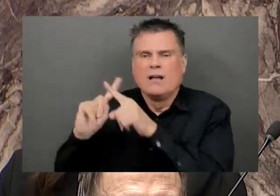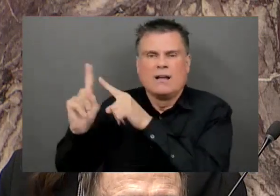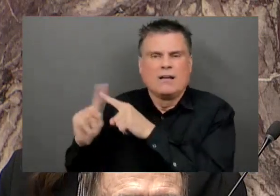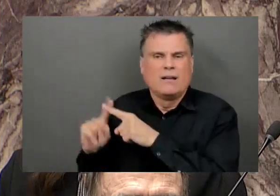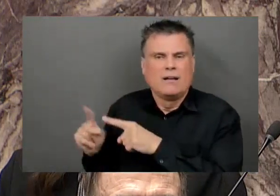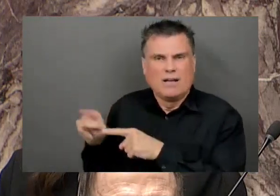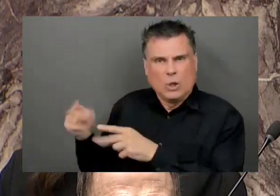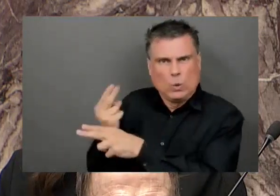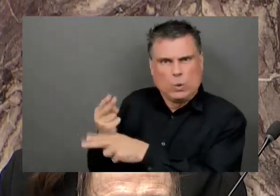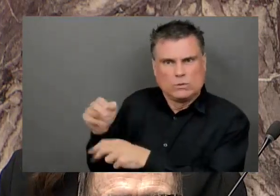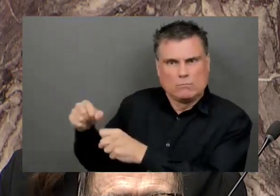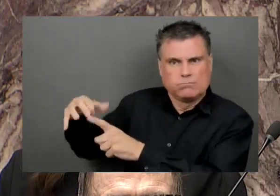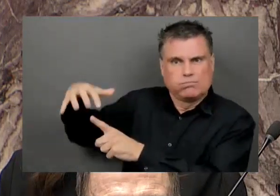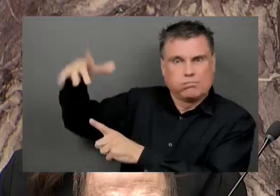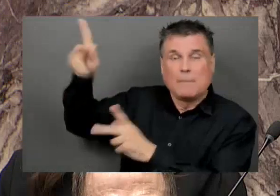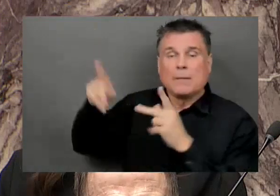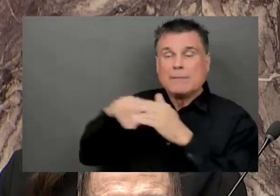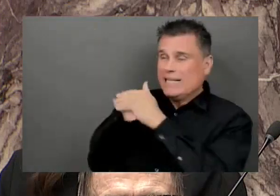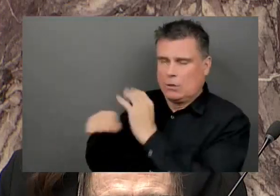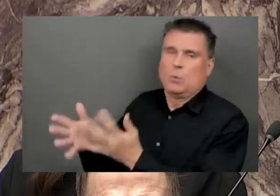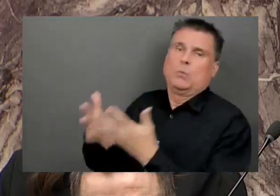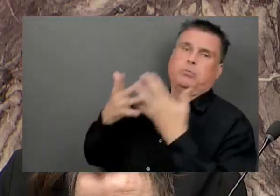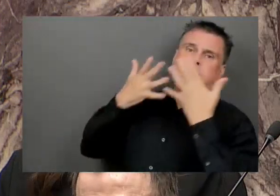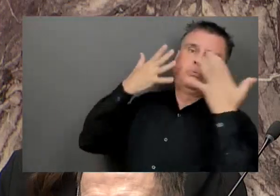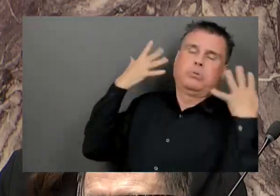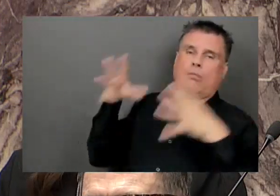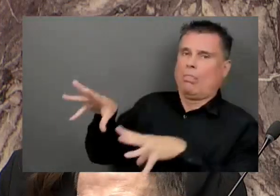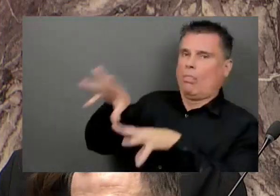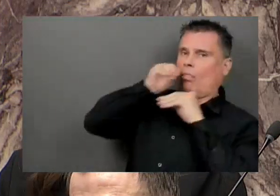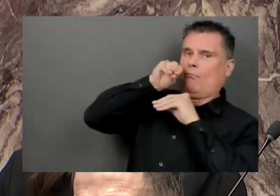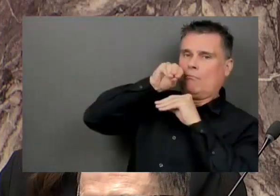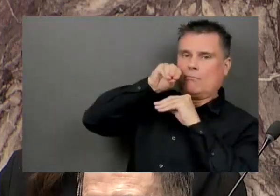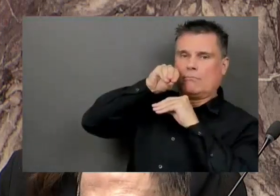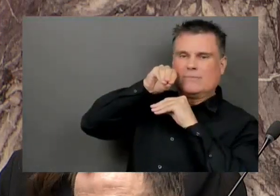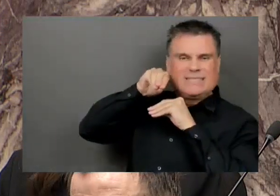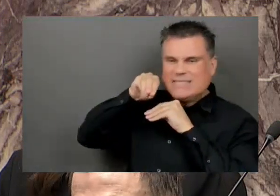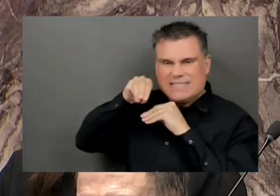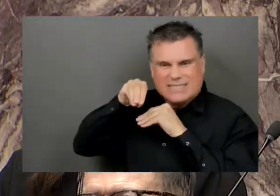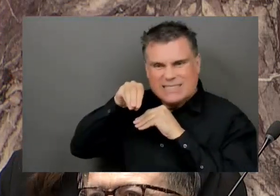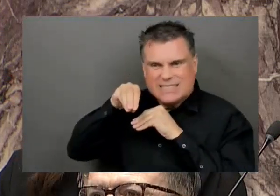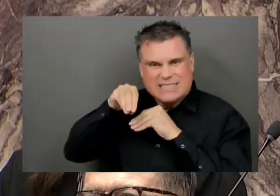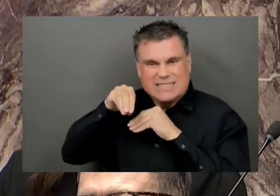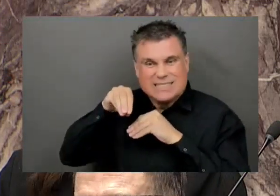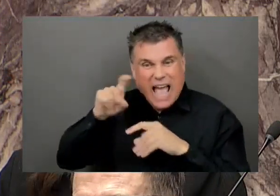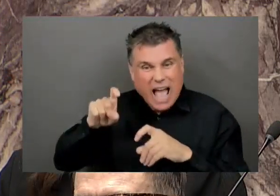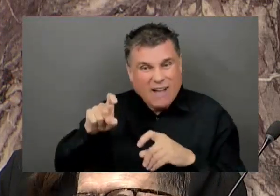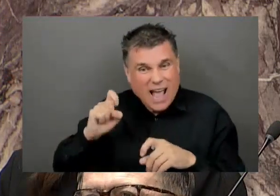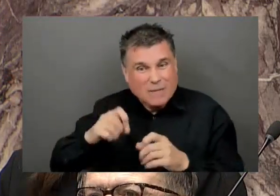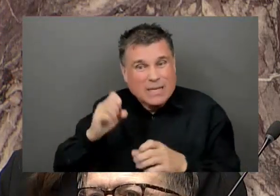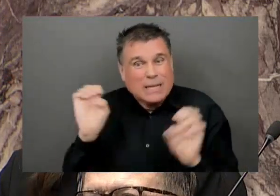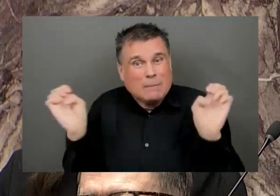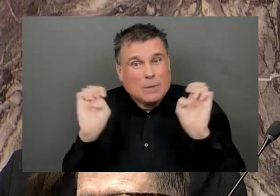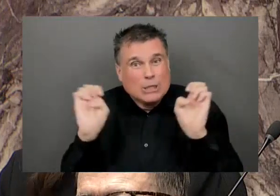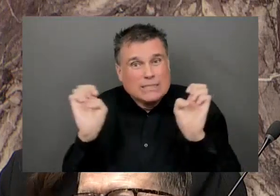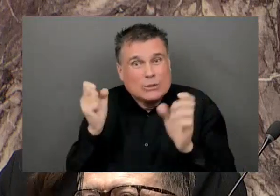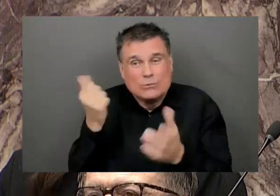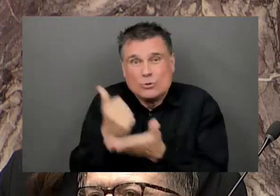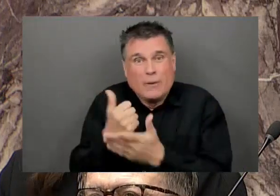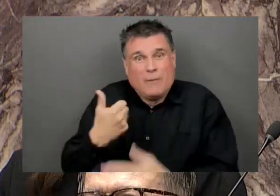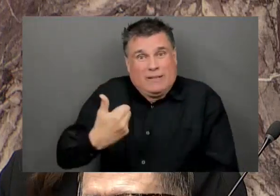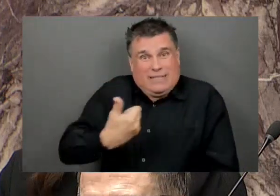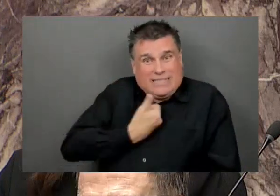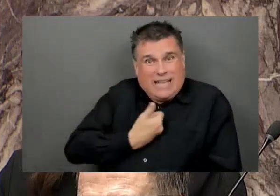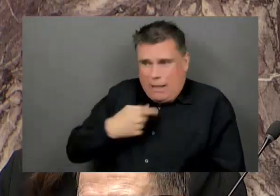it necessitated emergency treatment. There have been claims filed with WorkSafe BC. It